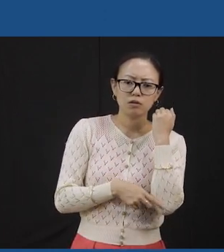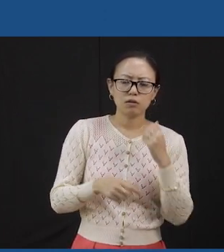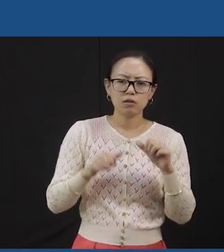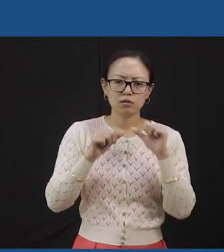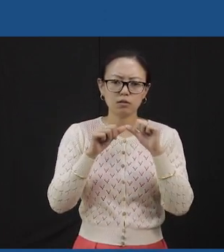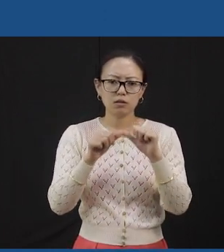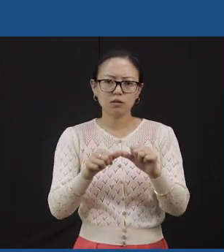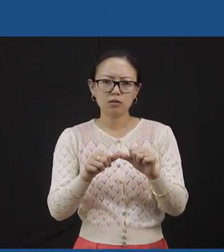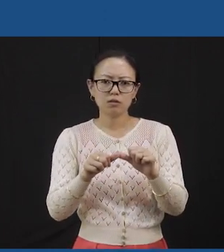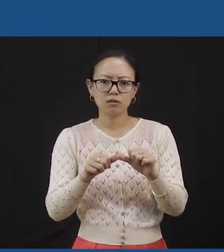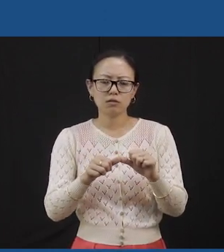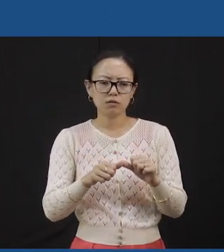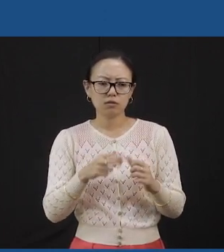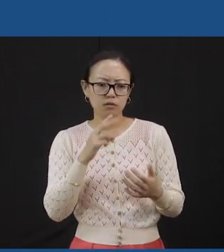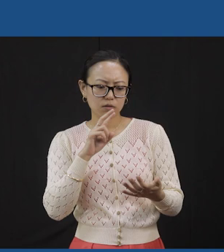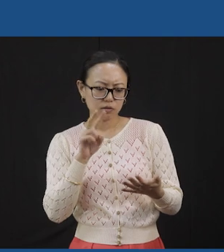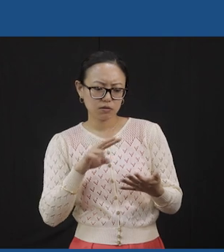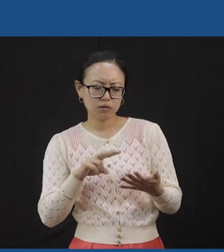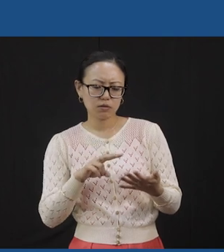not, or does it make sense?